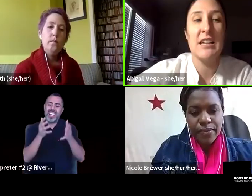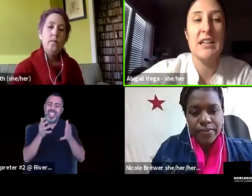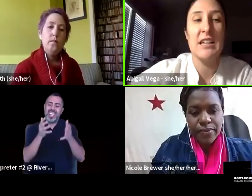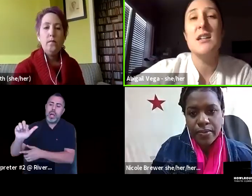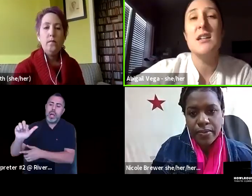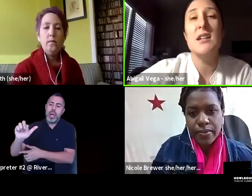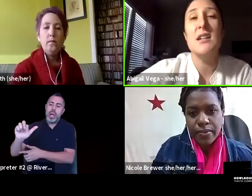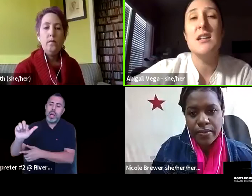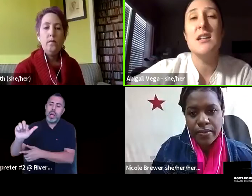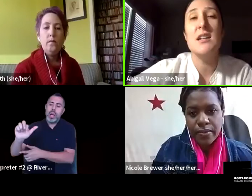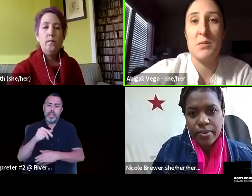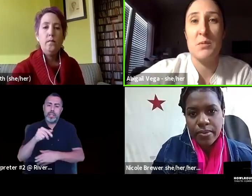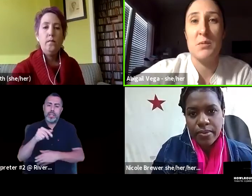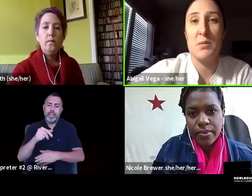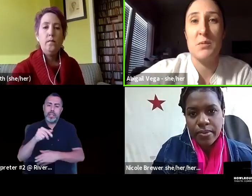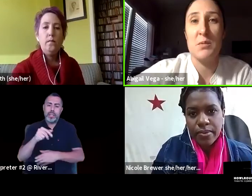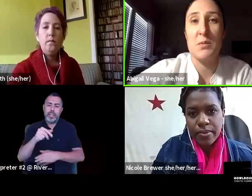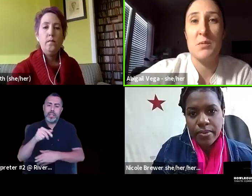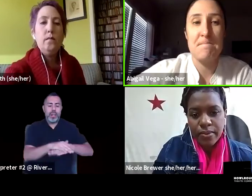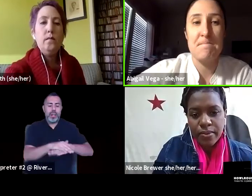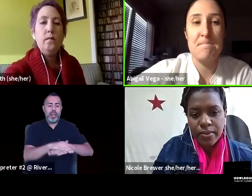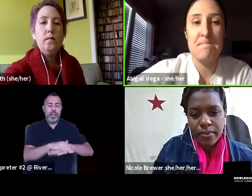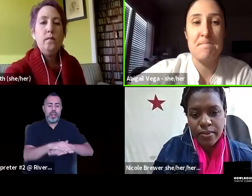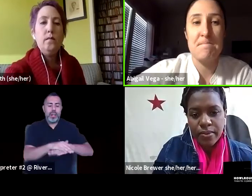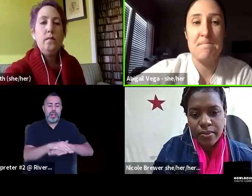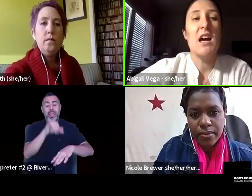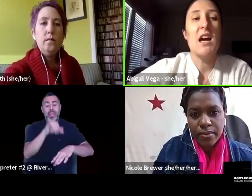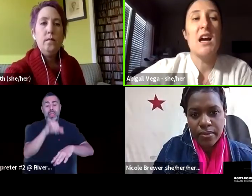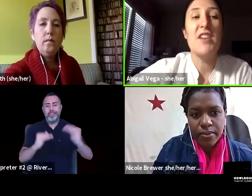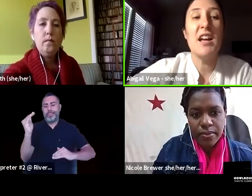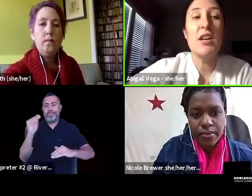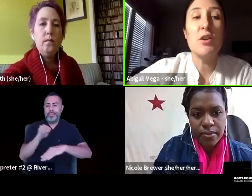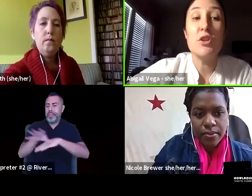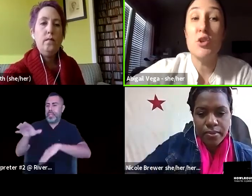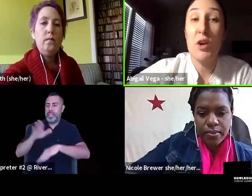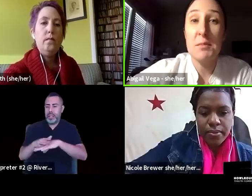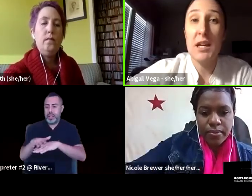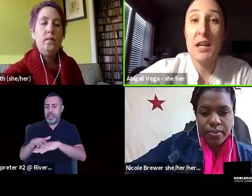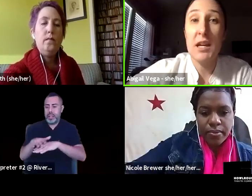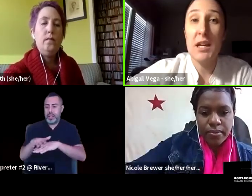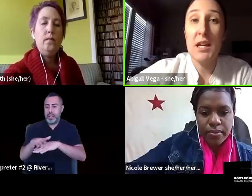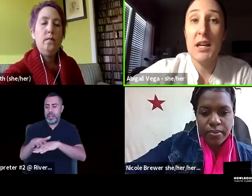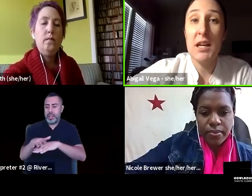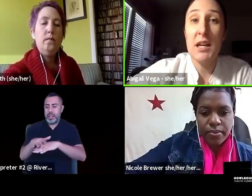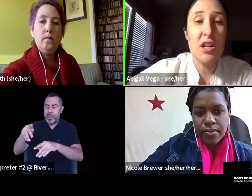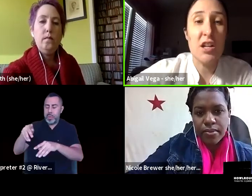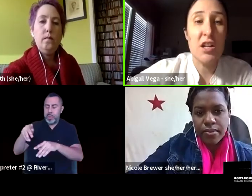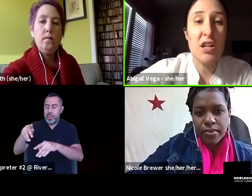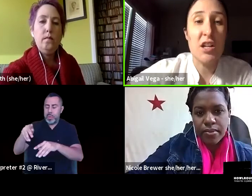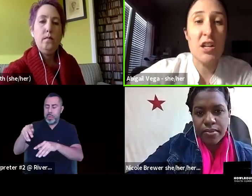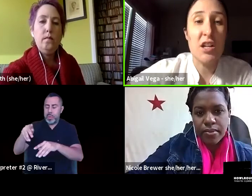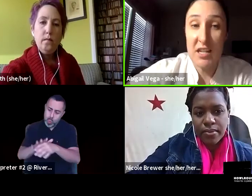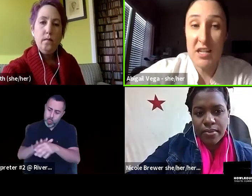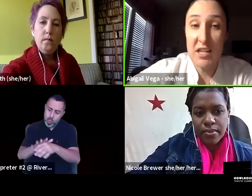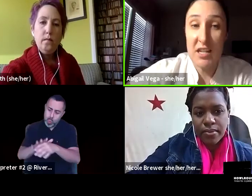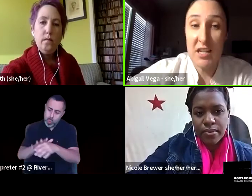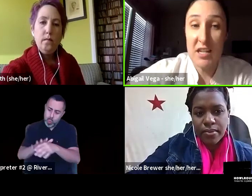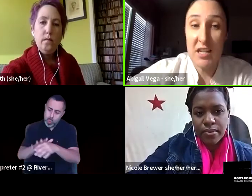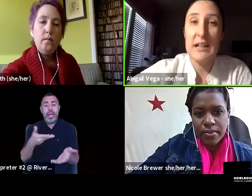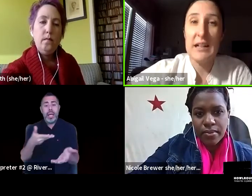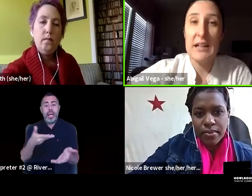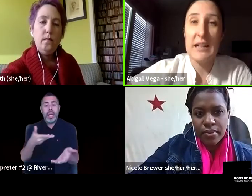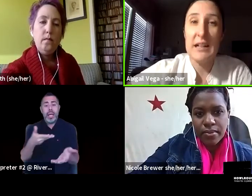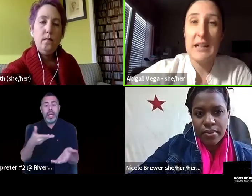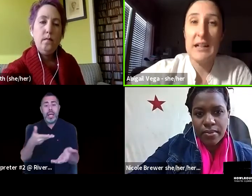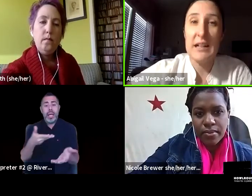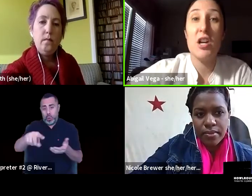affect Indigenous peoples worldwide. I invite you to join me in acknowledging all of this, as